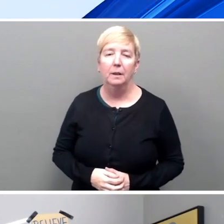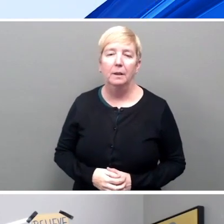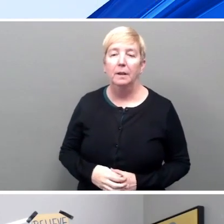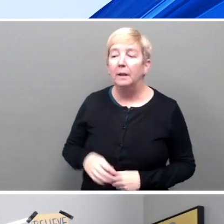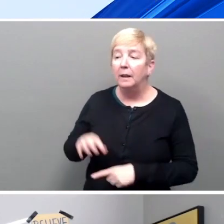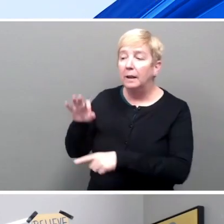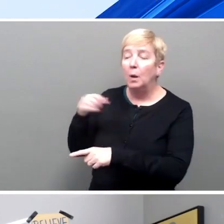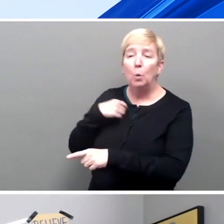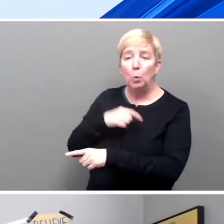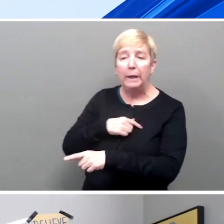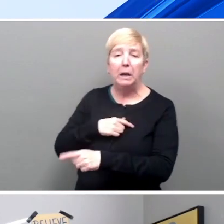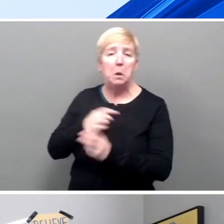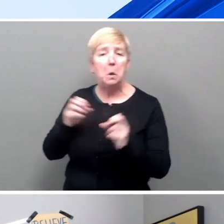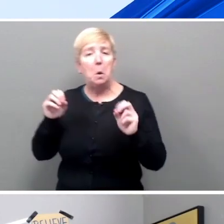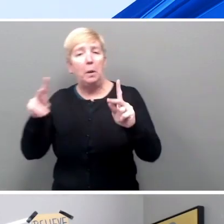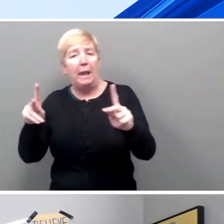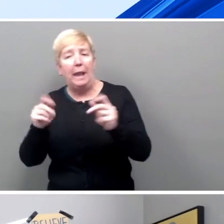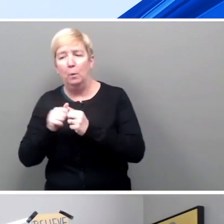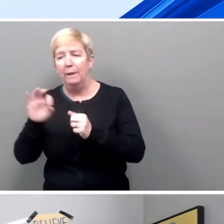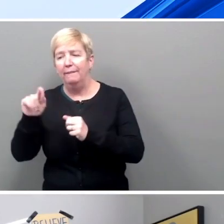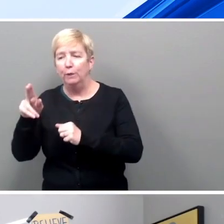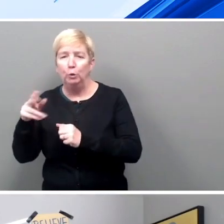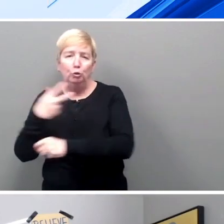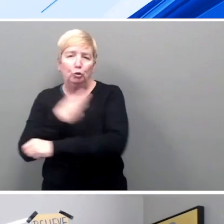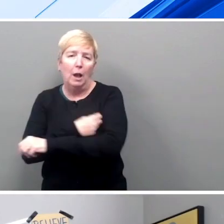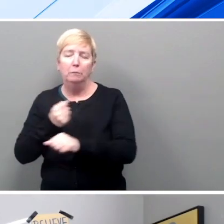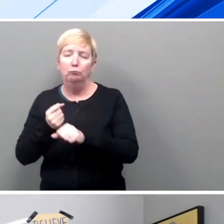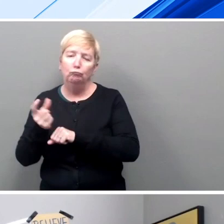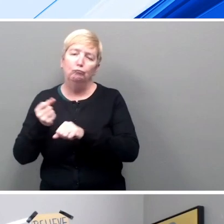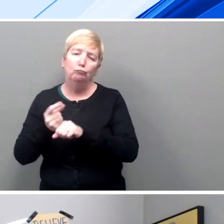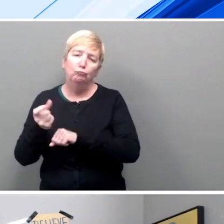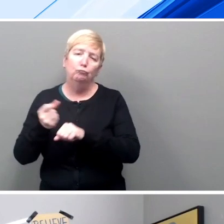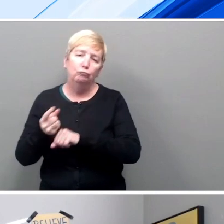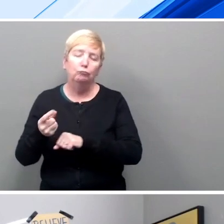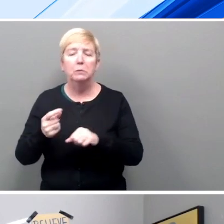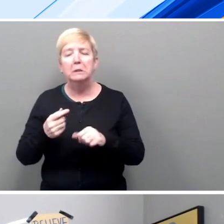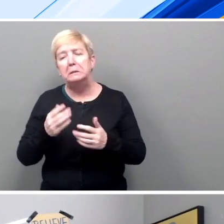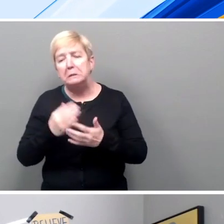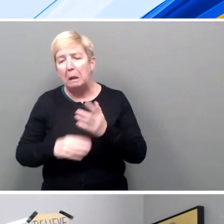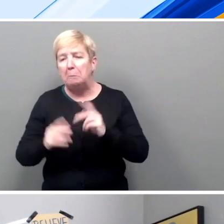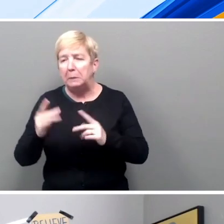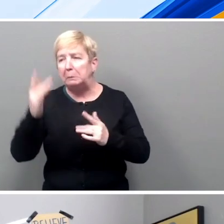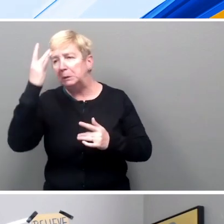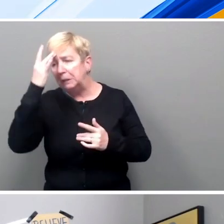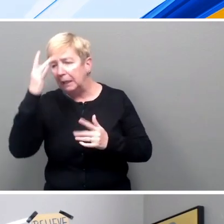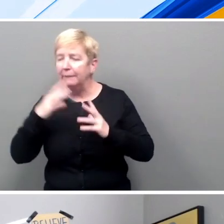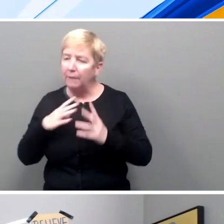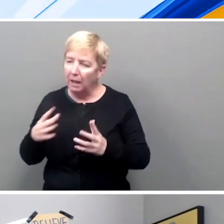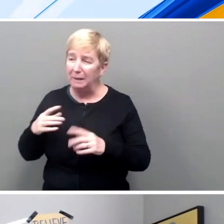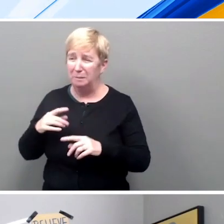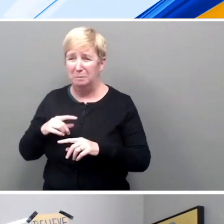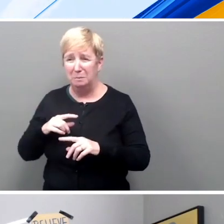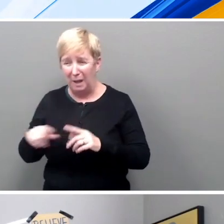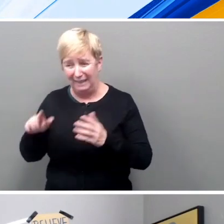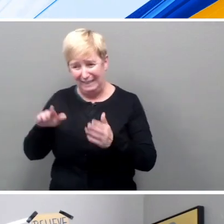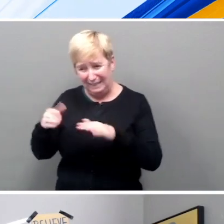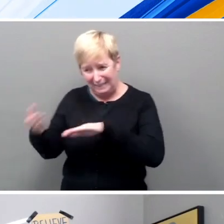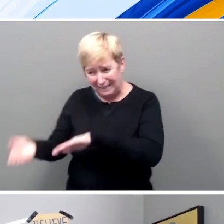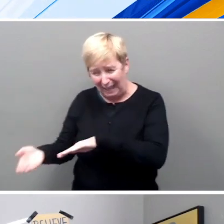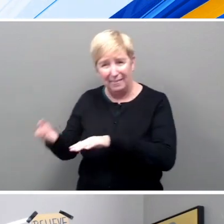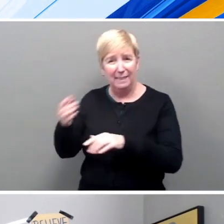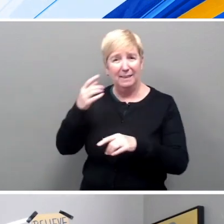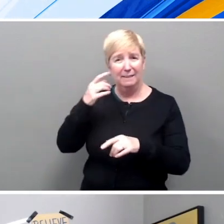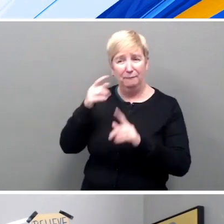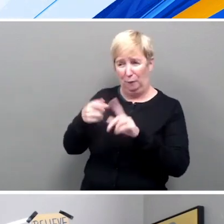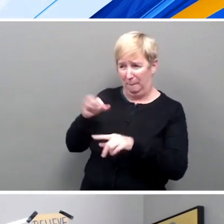influenza vaccine once a year and just tolerate some cases, it's very, very low case fatality rate. And